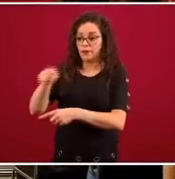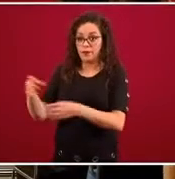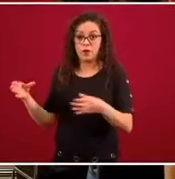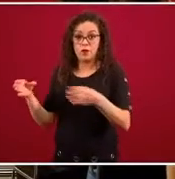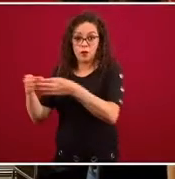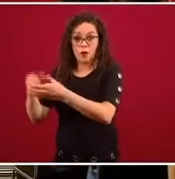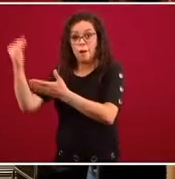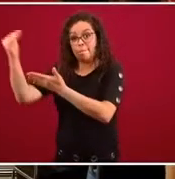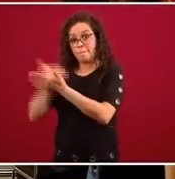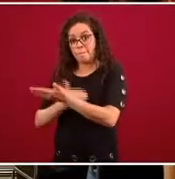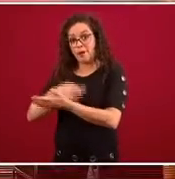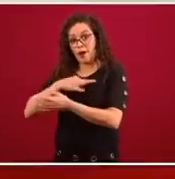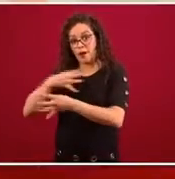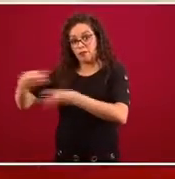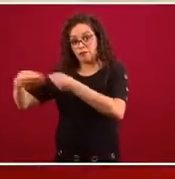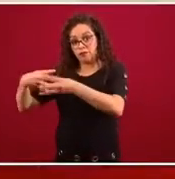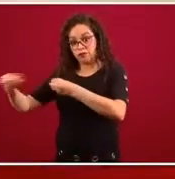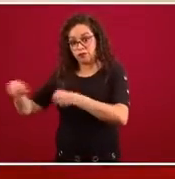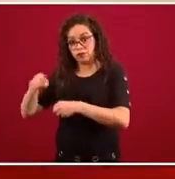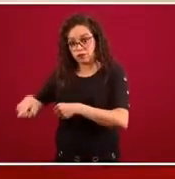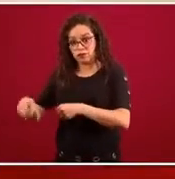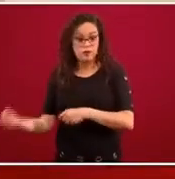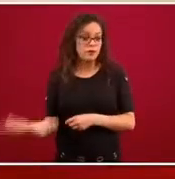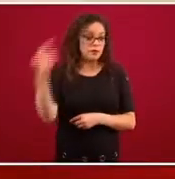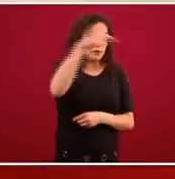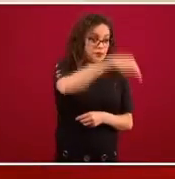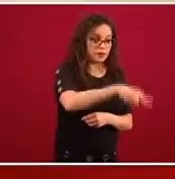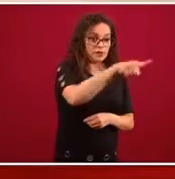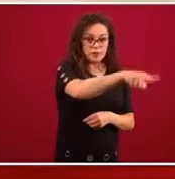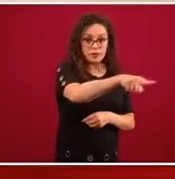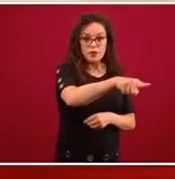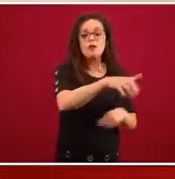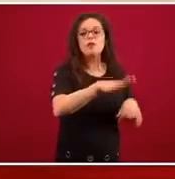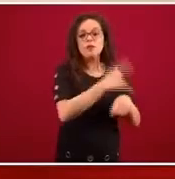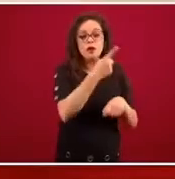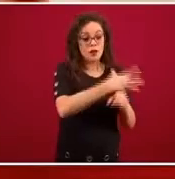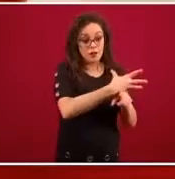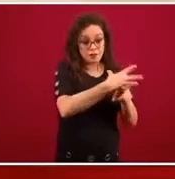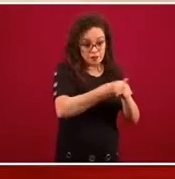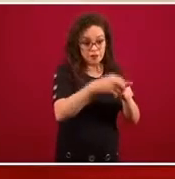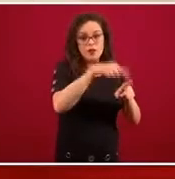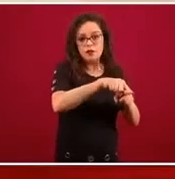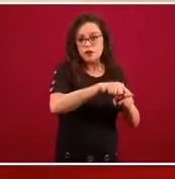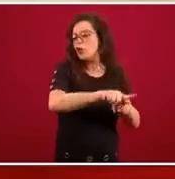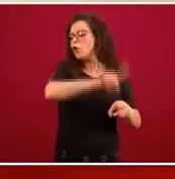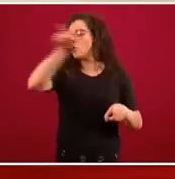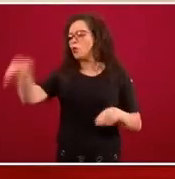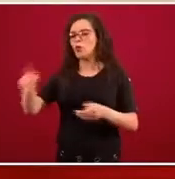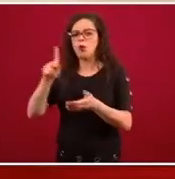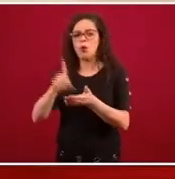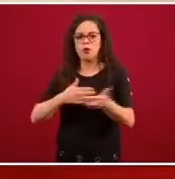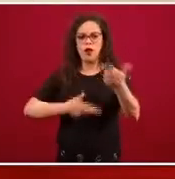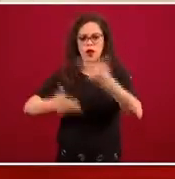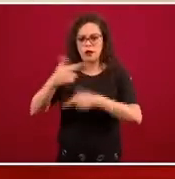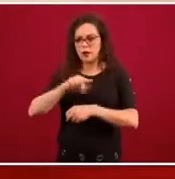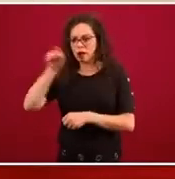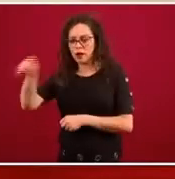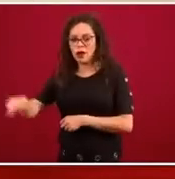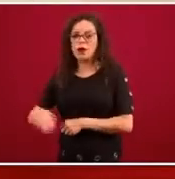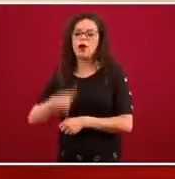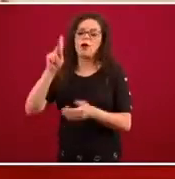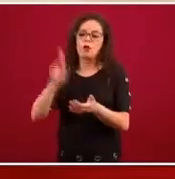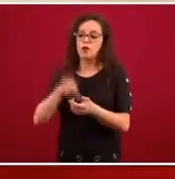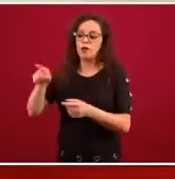want the contrary either, because if a person from a low transmission municipality goes to a